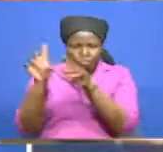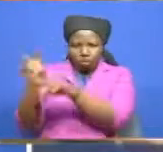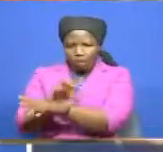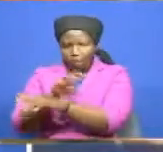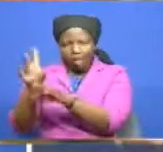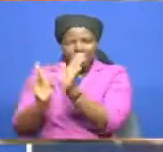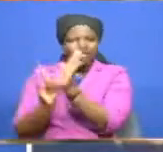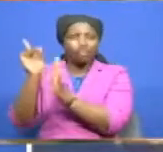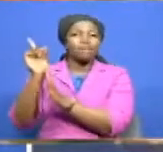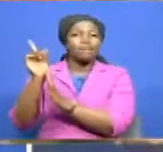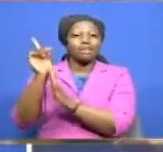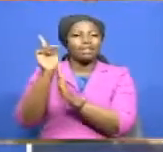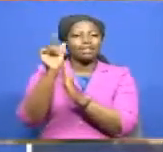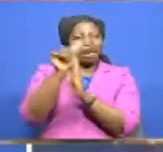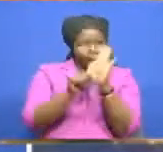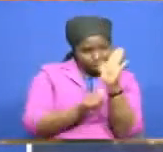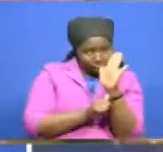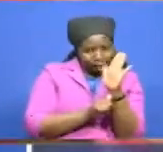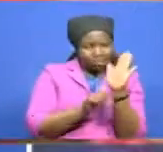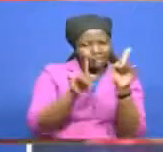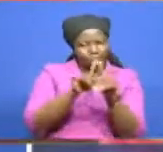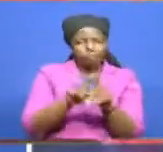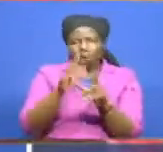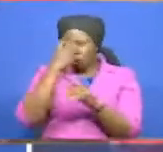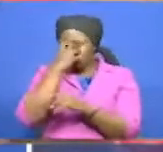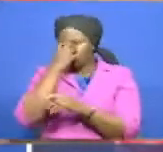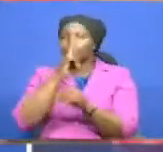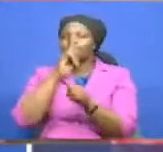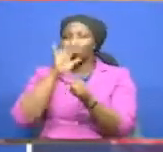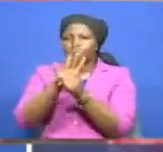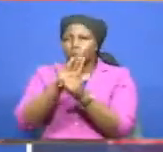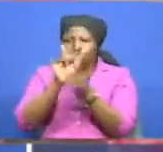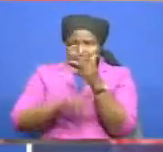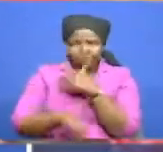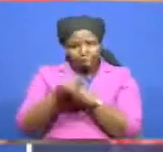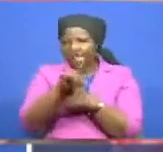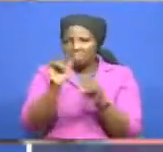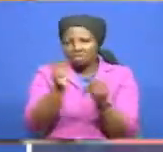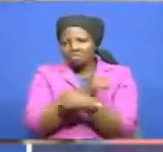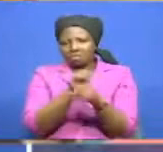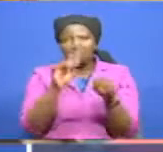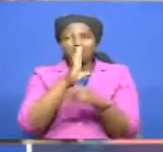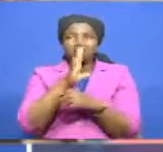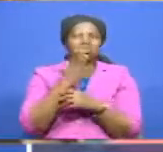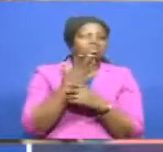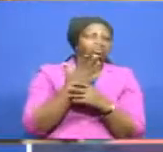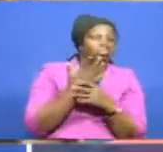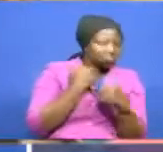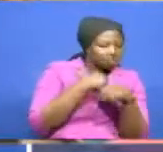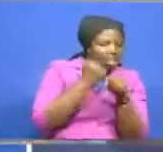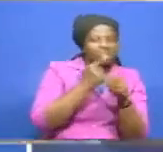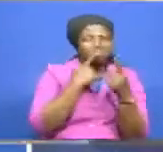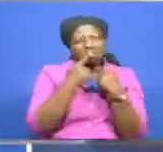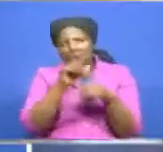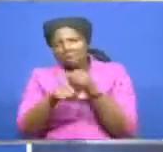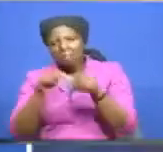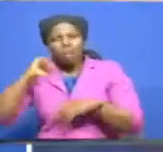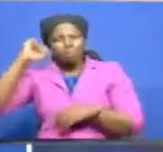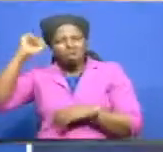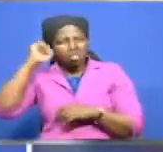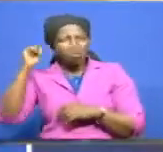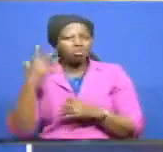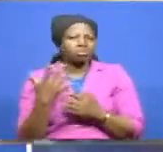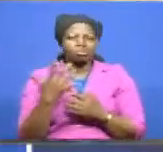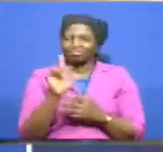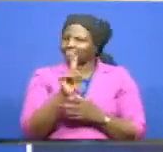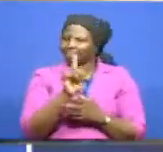maendeleo. Ruto affirming that he will not be hoodwinked into playing into the hands of ethnic political merchants. And I want